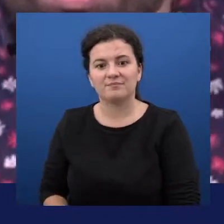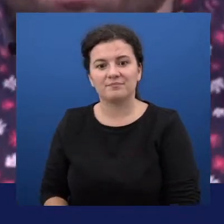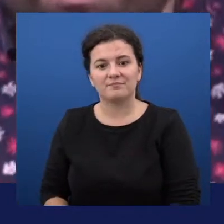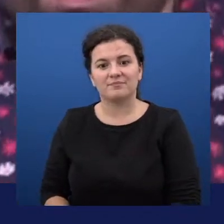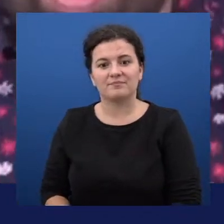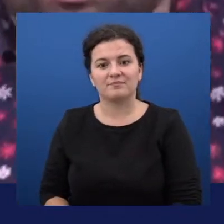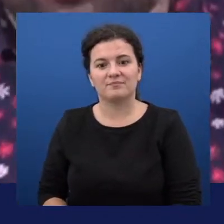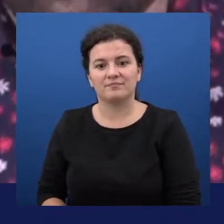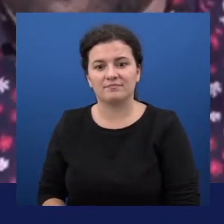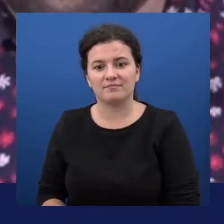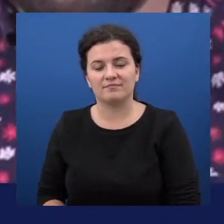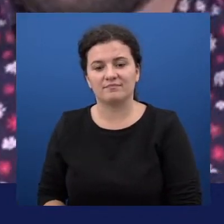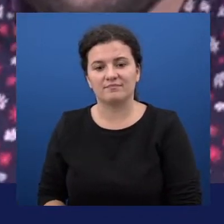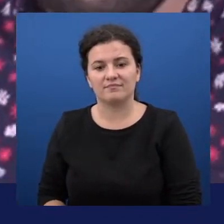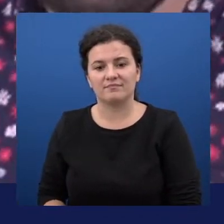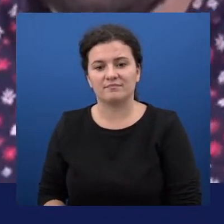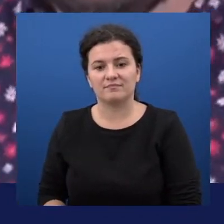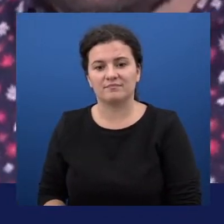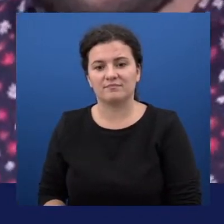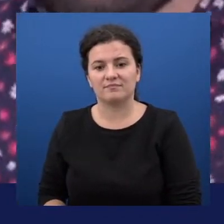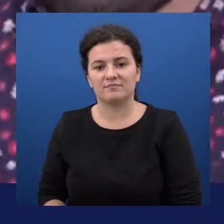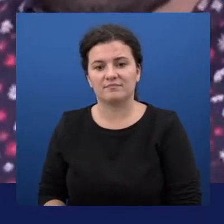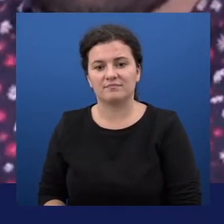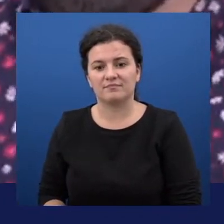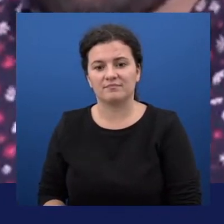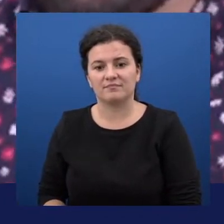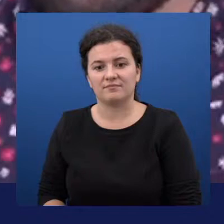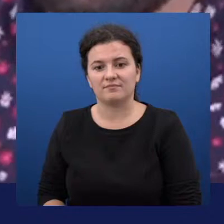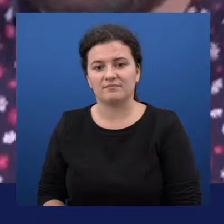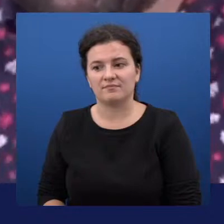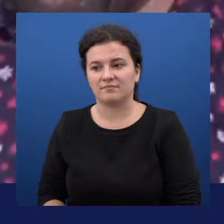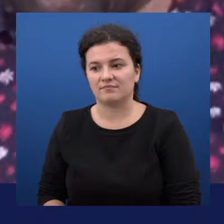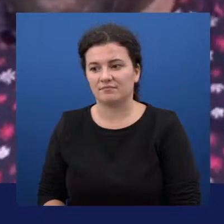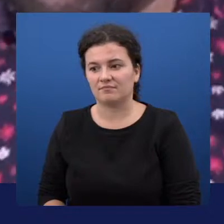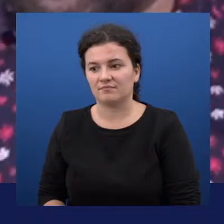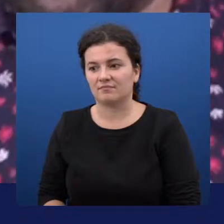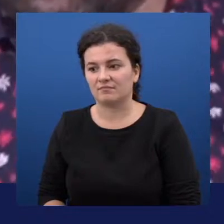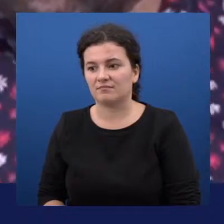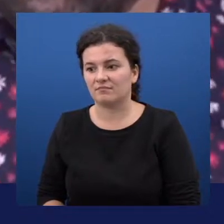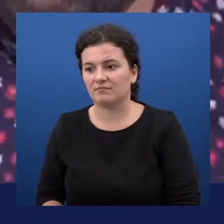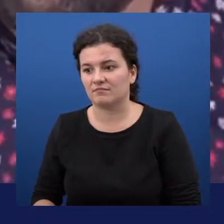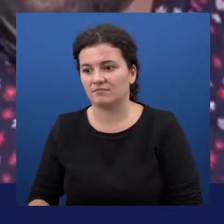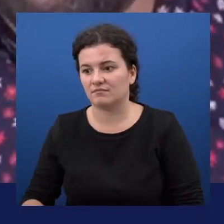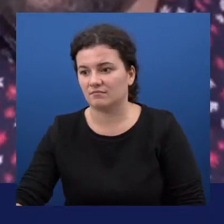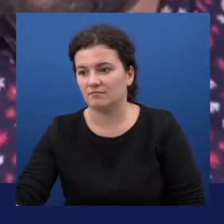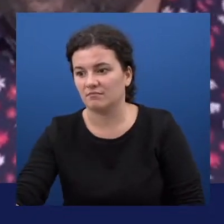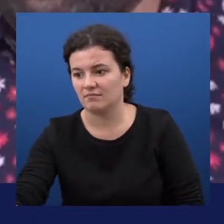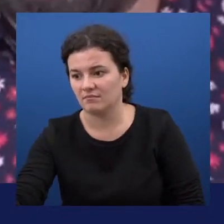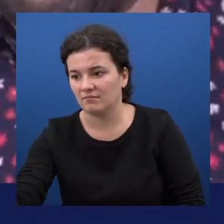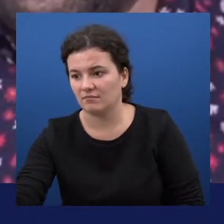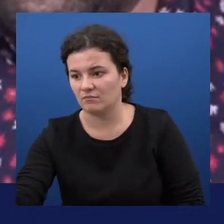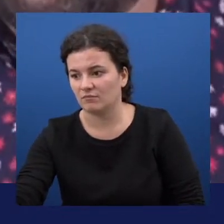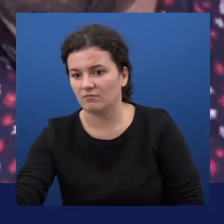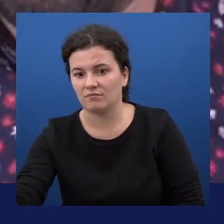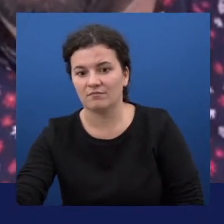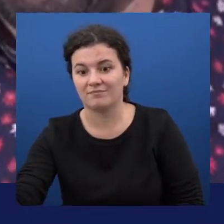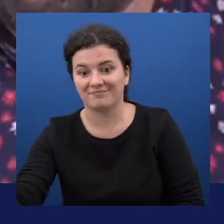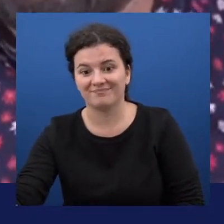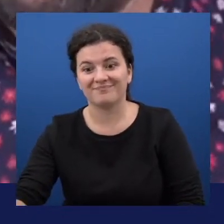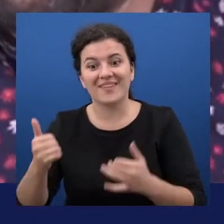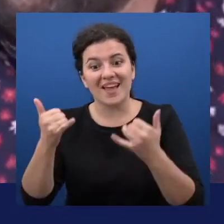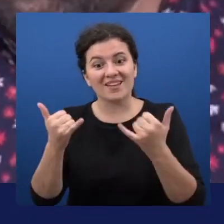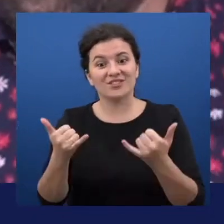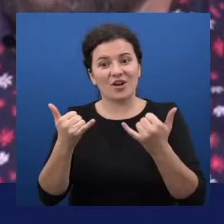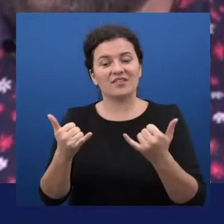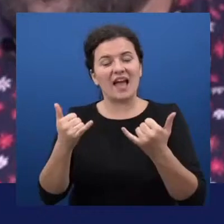educators, right? And like there was like other company salespeople, and I was like, I think I'm at the wrong meeting. But